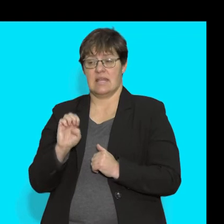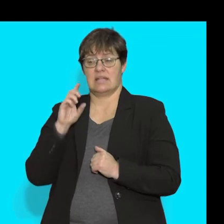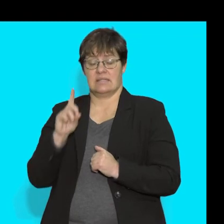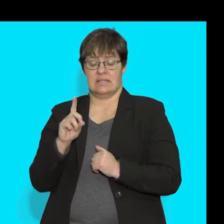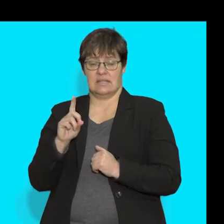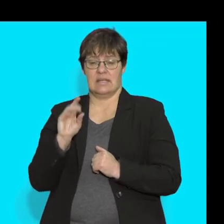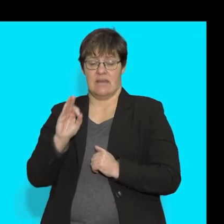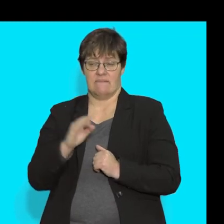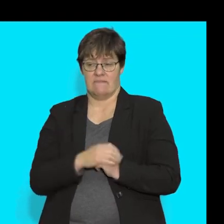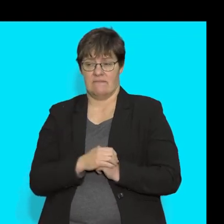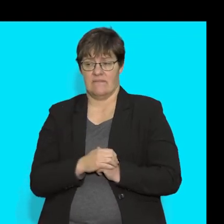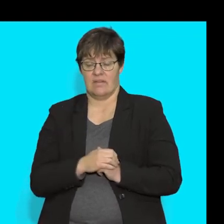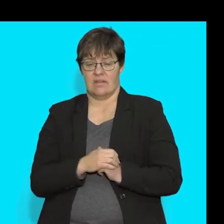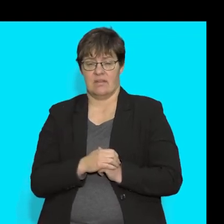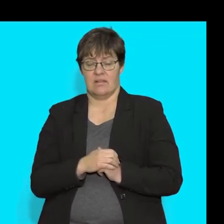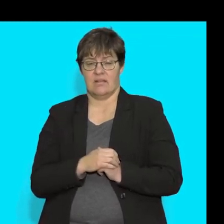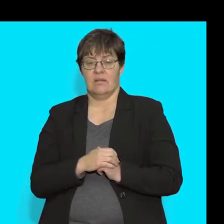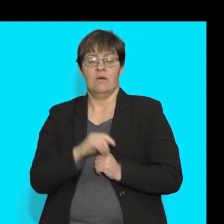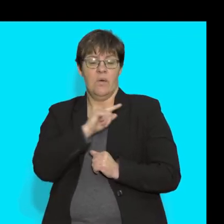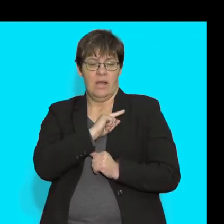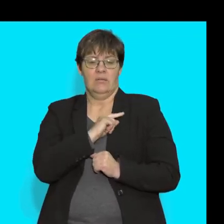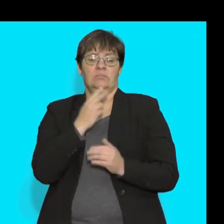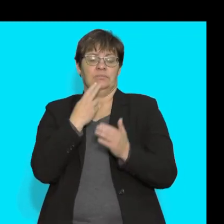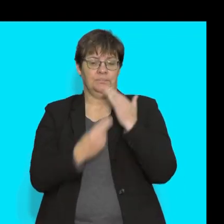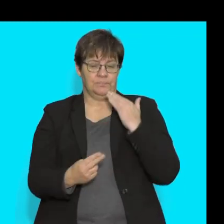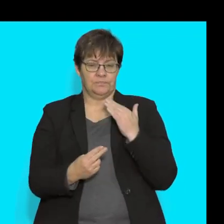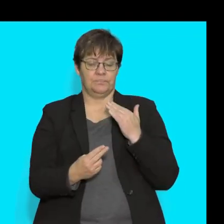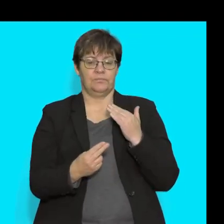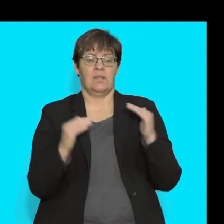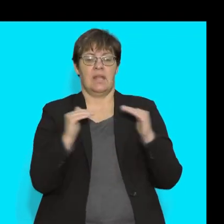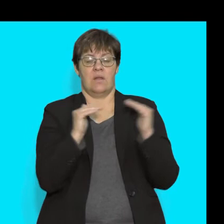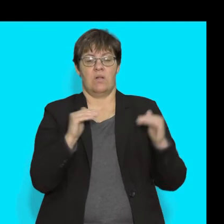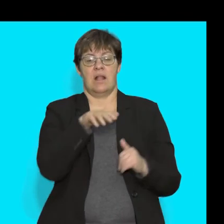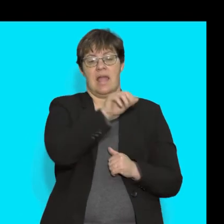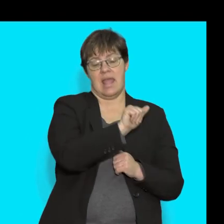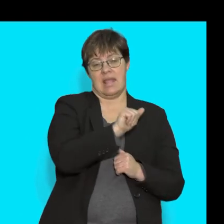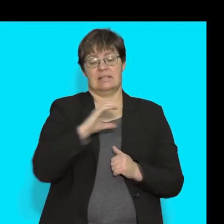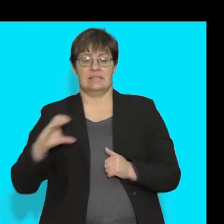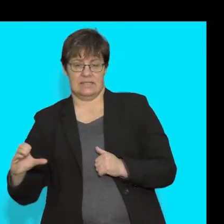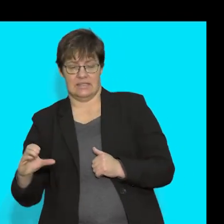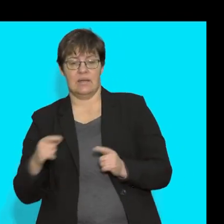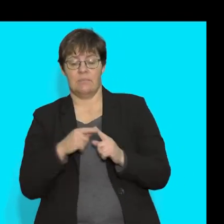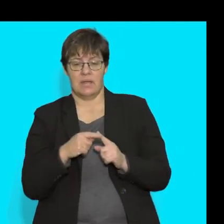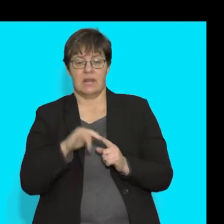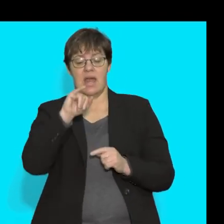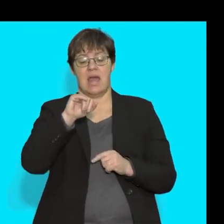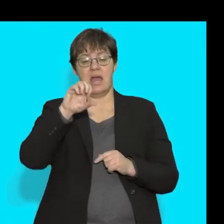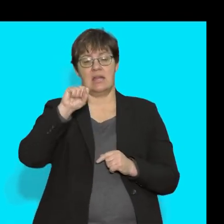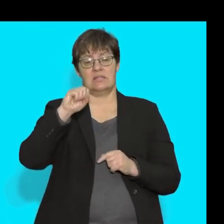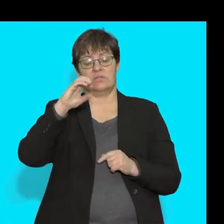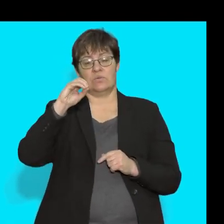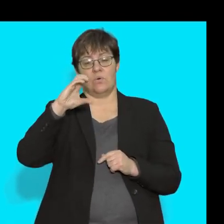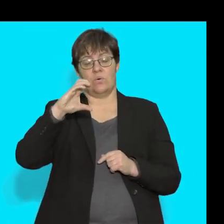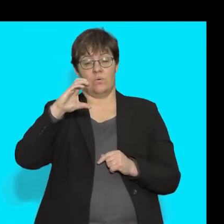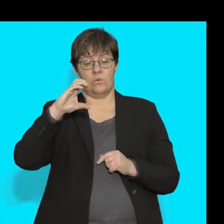angle EDF, you see, because both of them are equal to A and C, which is an